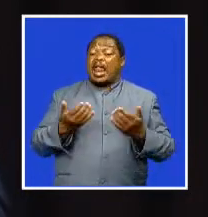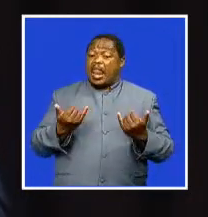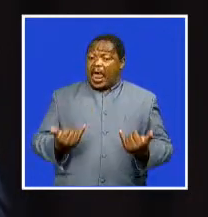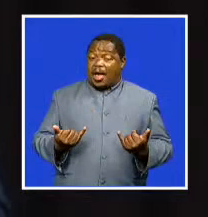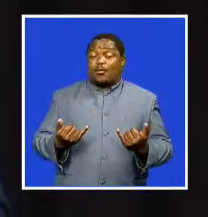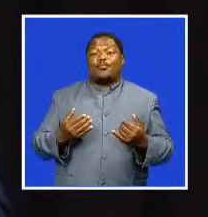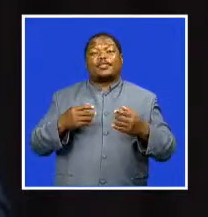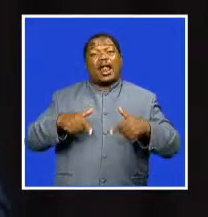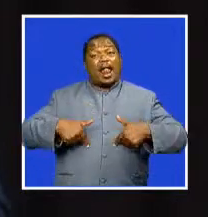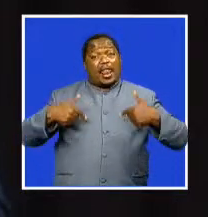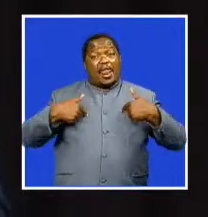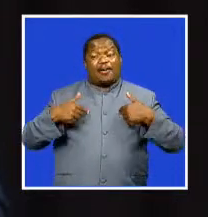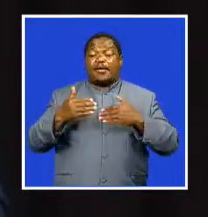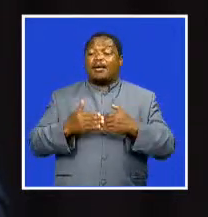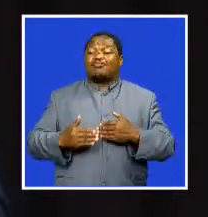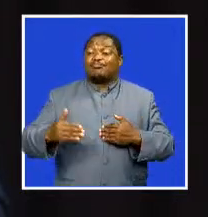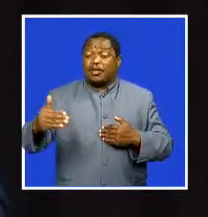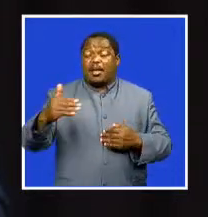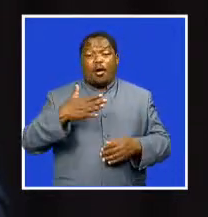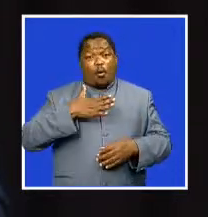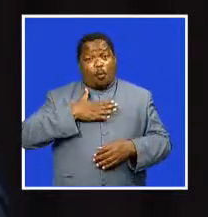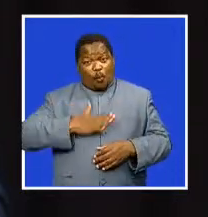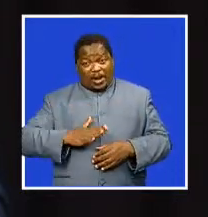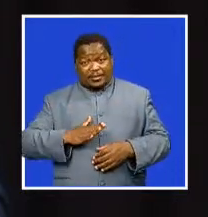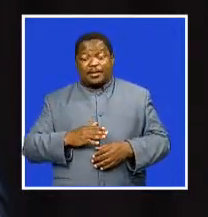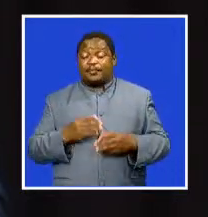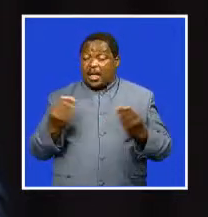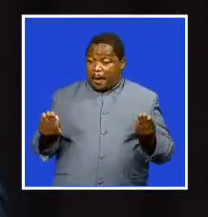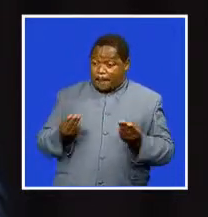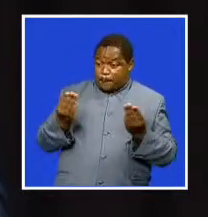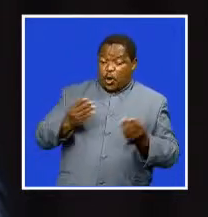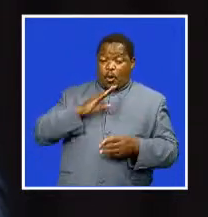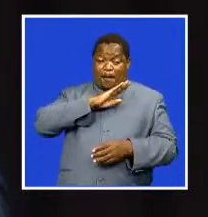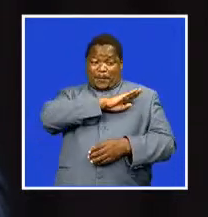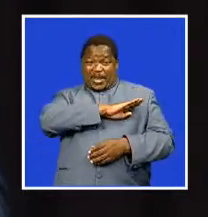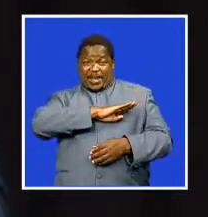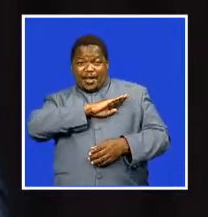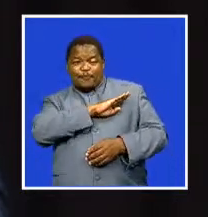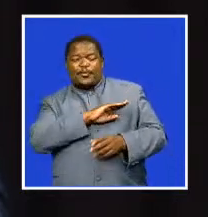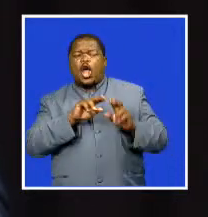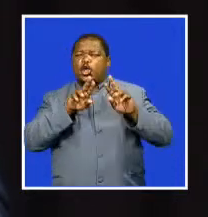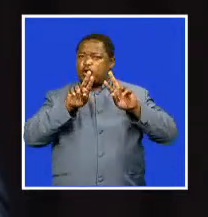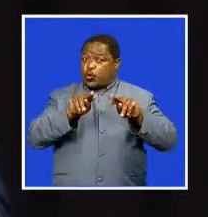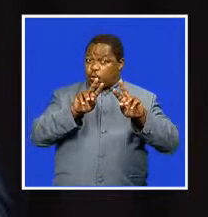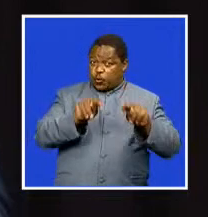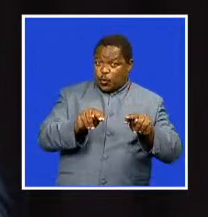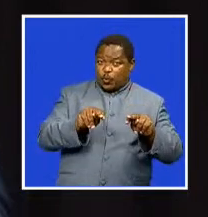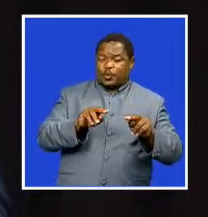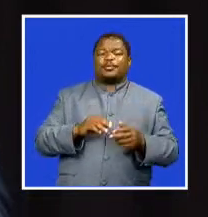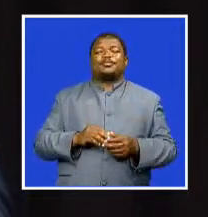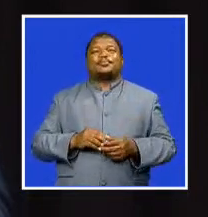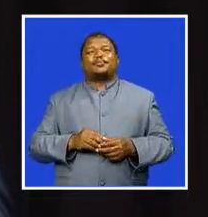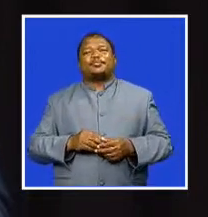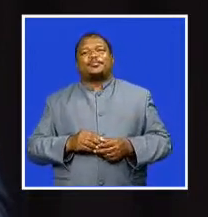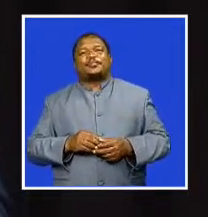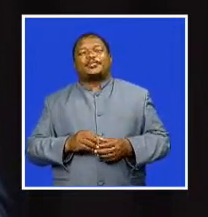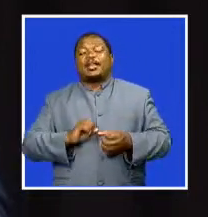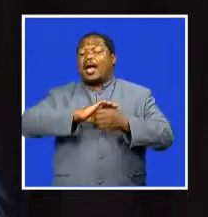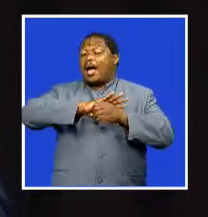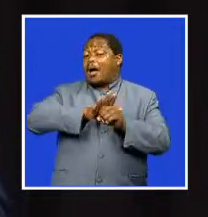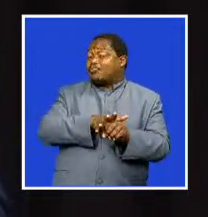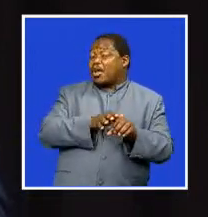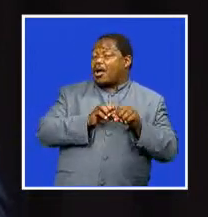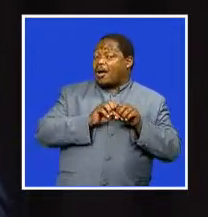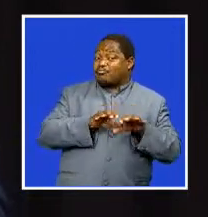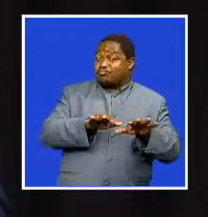and how this can affect us and our loved ones. And while COVID-19 undoubtedly took